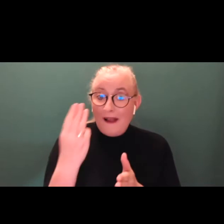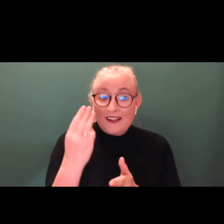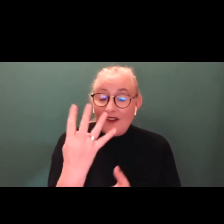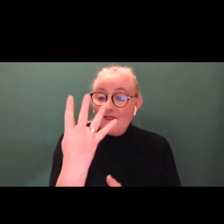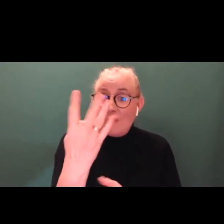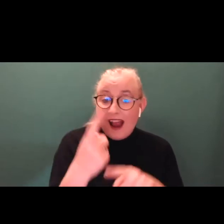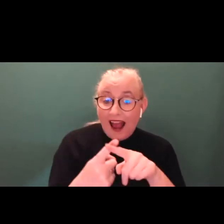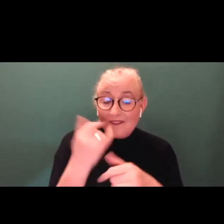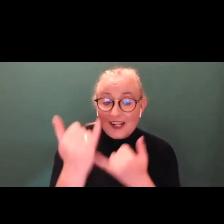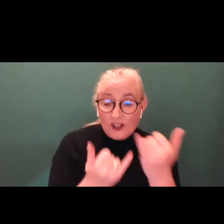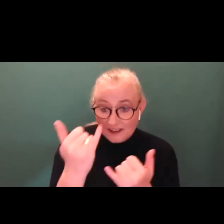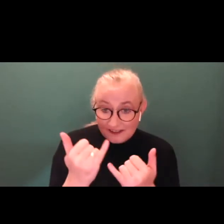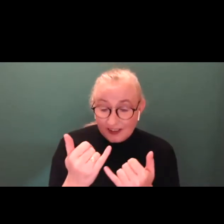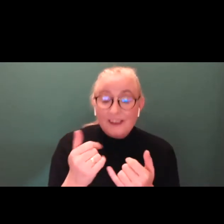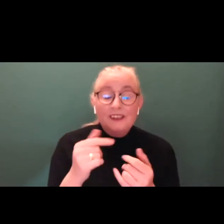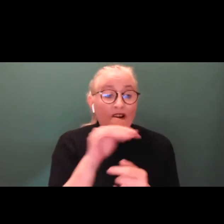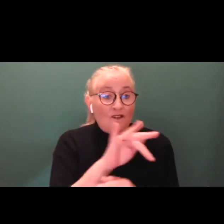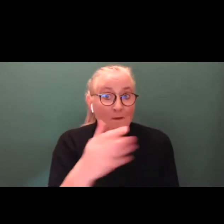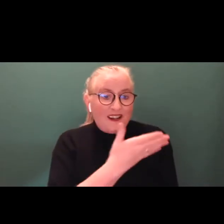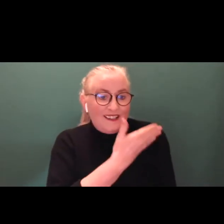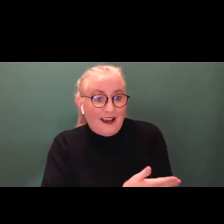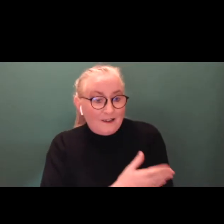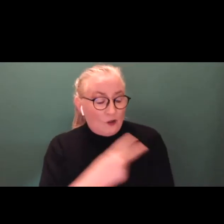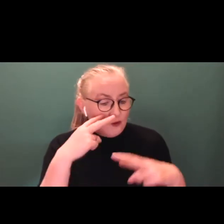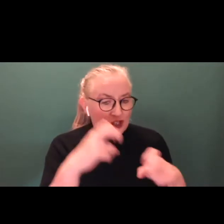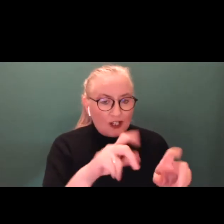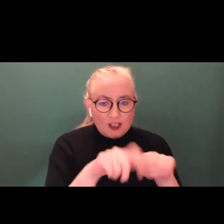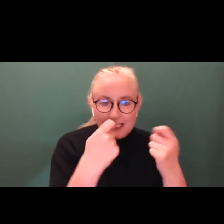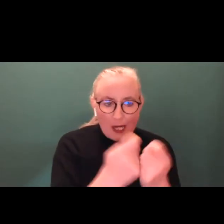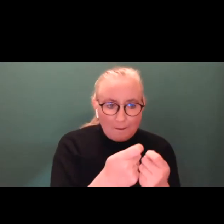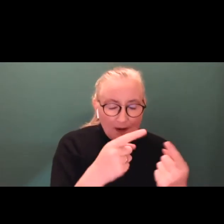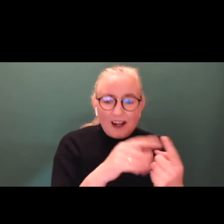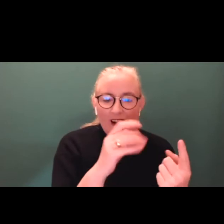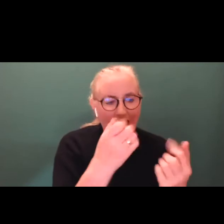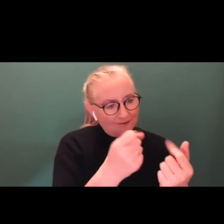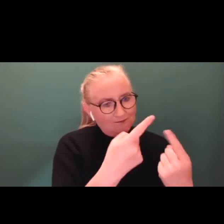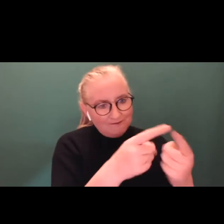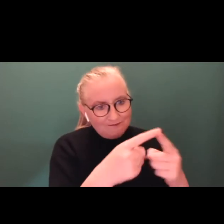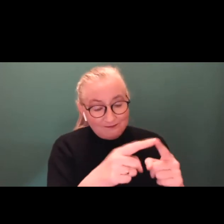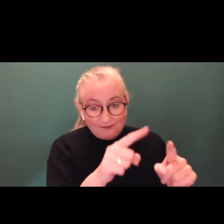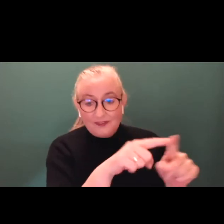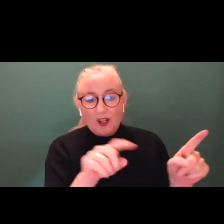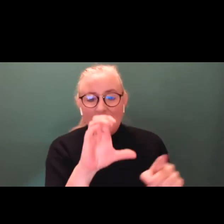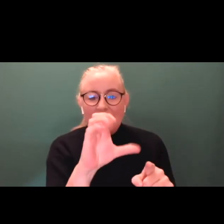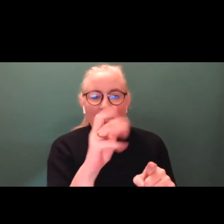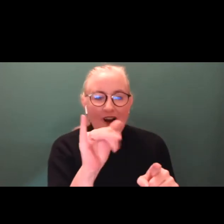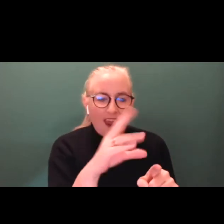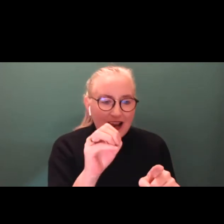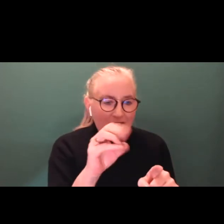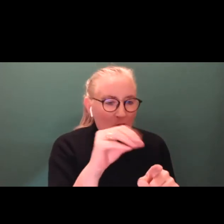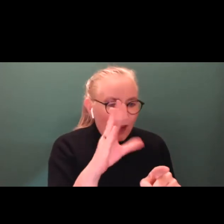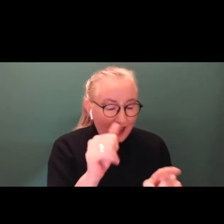4.5 years. That's stemming from the initial research team of Anna Caniff and Gráinne Collins, on to Caroline O'Nolan, and